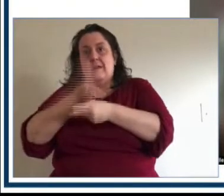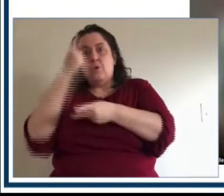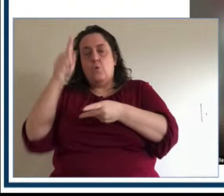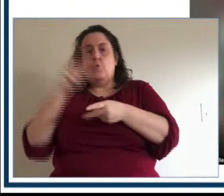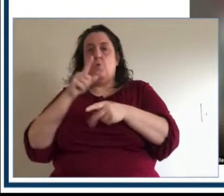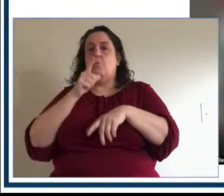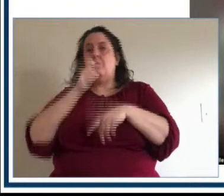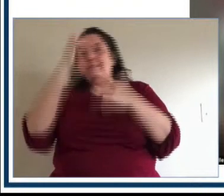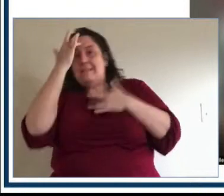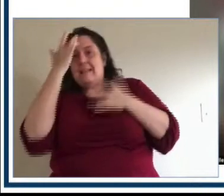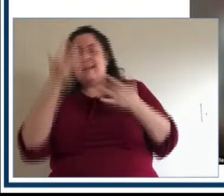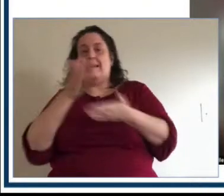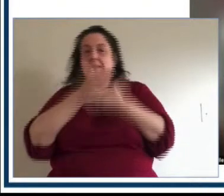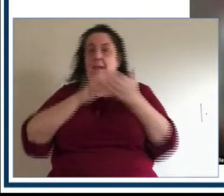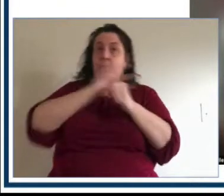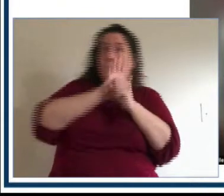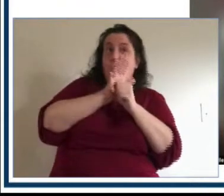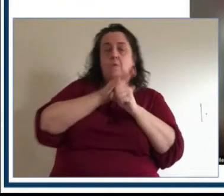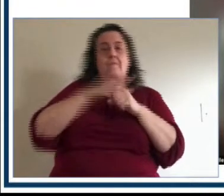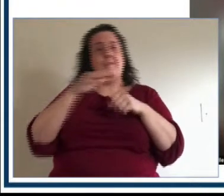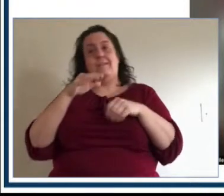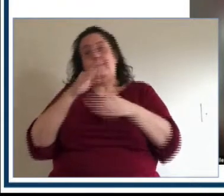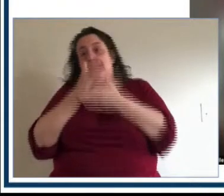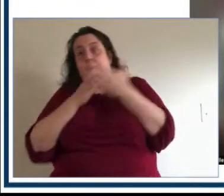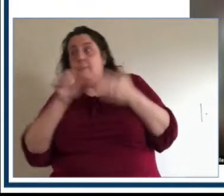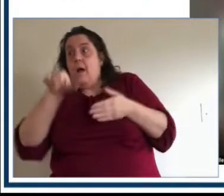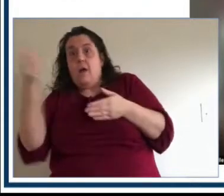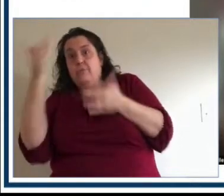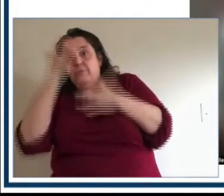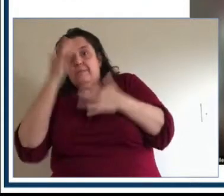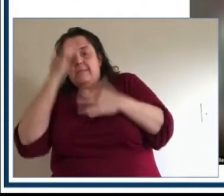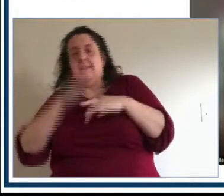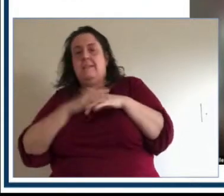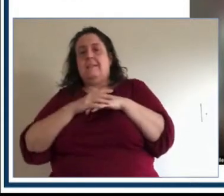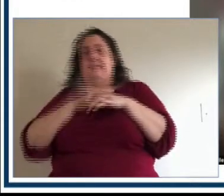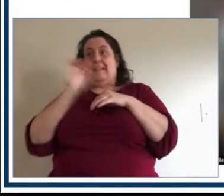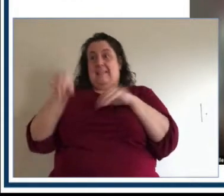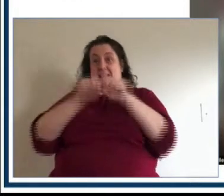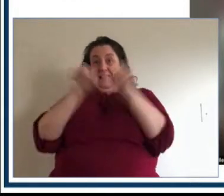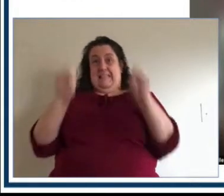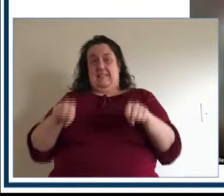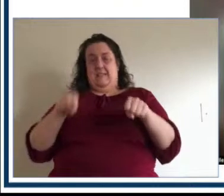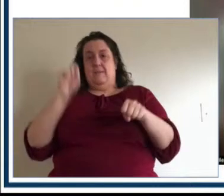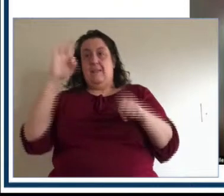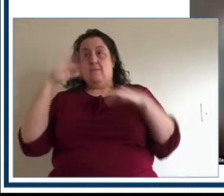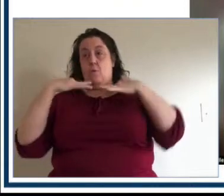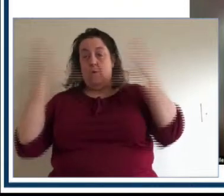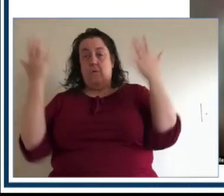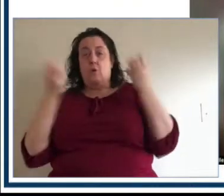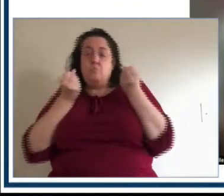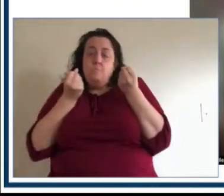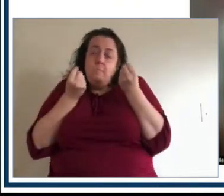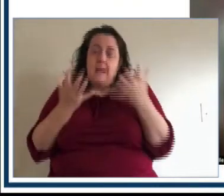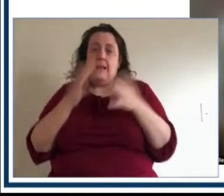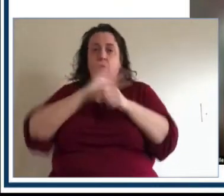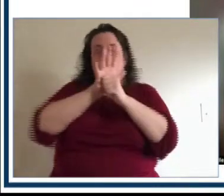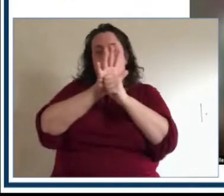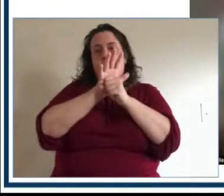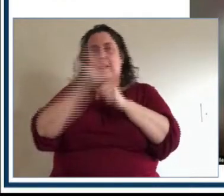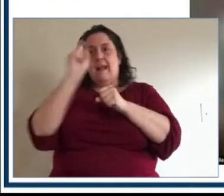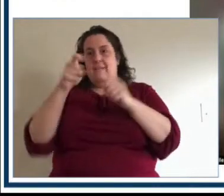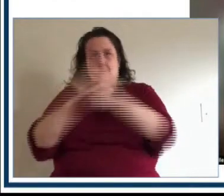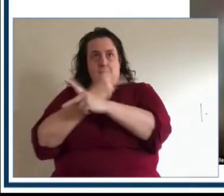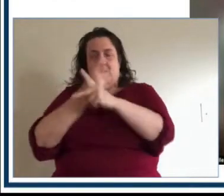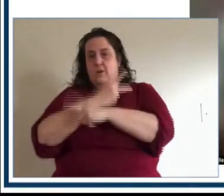without. A health system overwhelmed by COVID has to make choices. We are still trying to catch up on surgeries